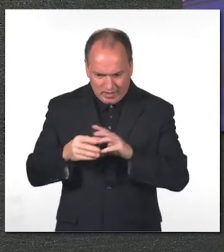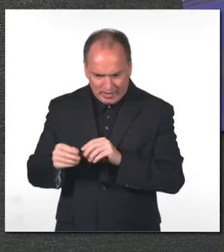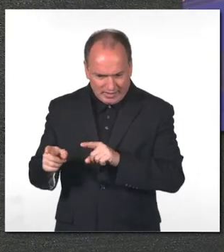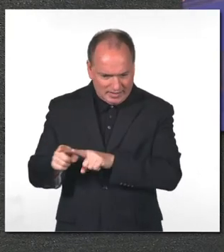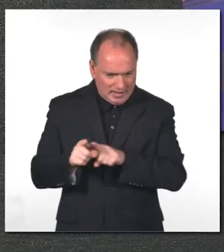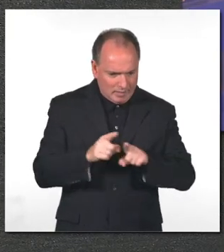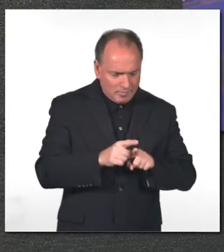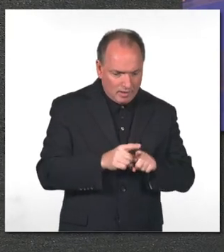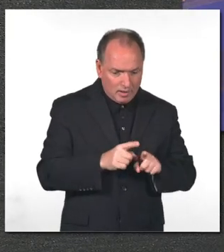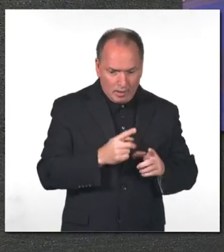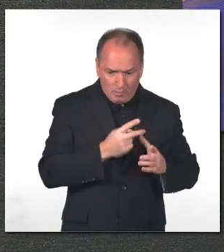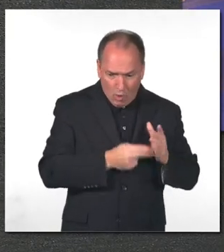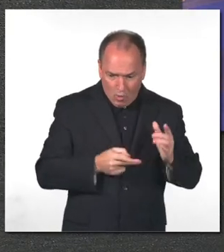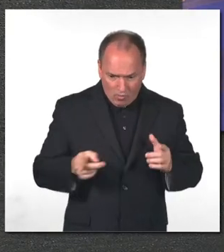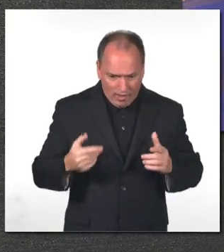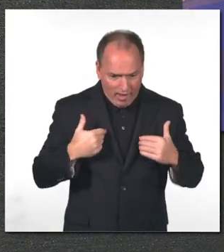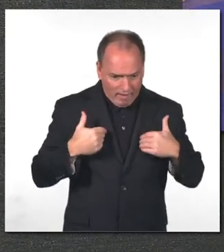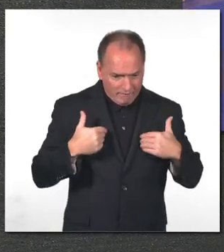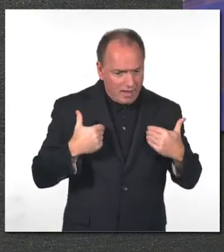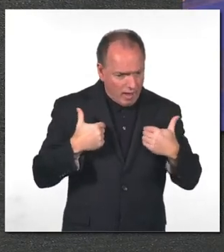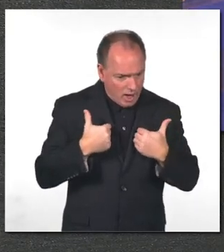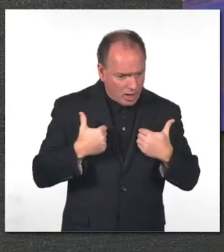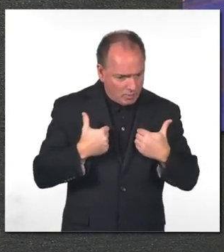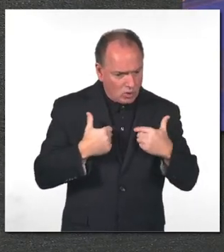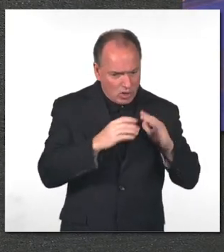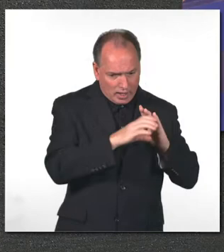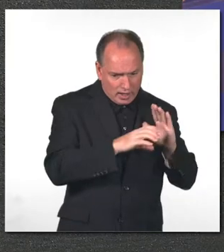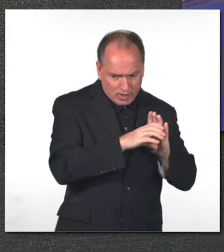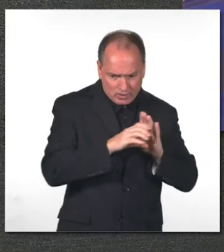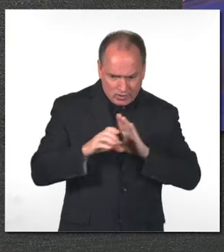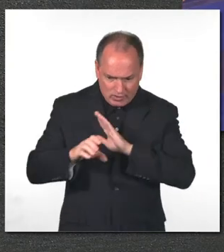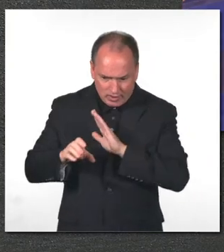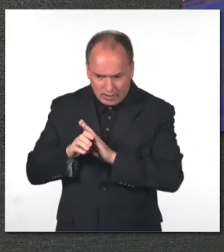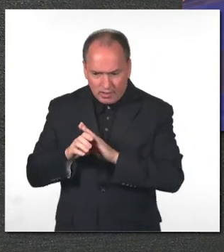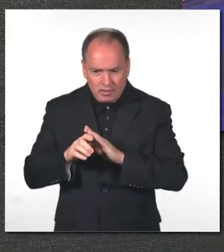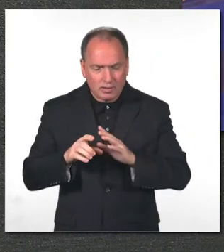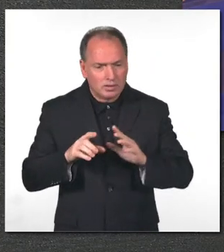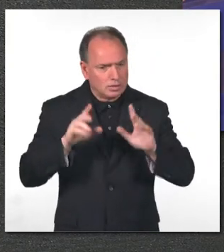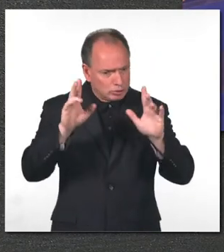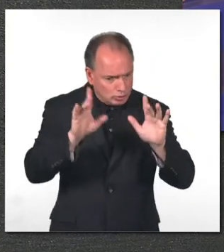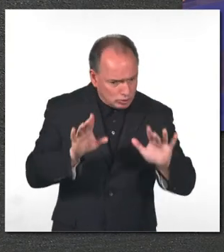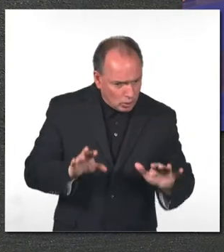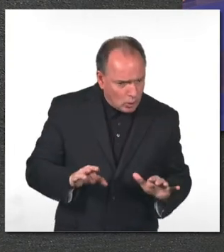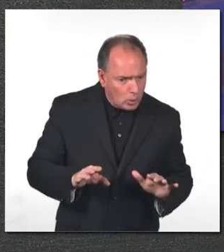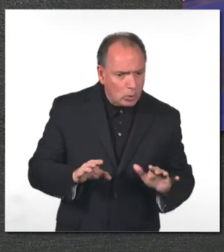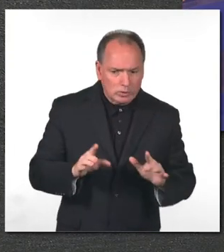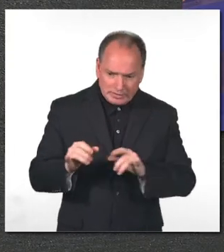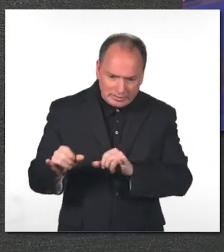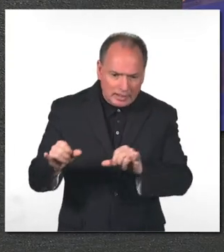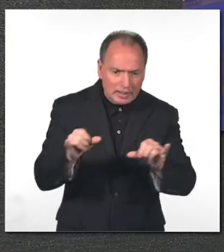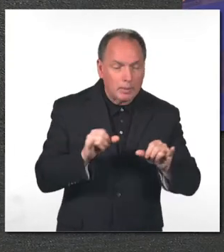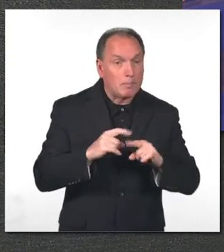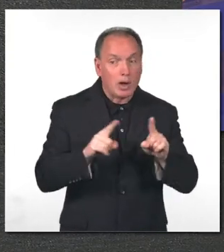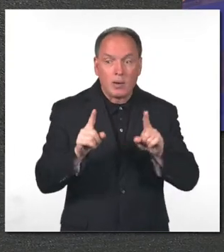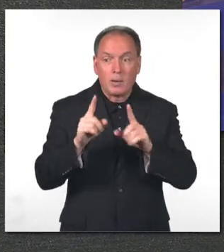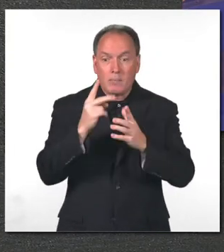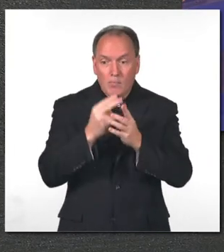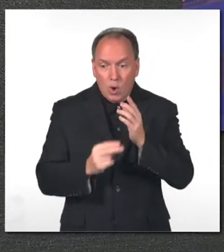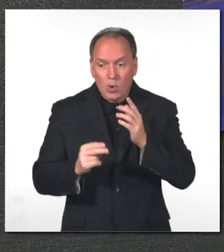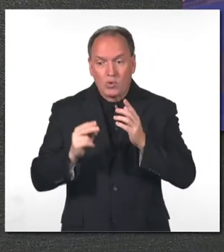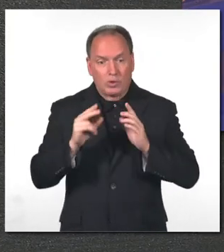have snow. But if you think about the story also, in both stories, the characters